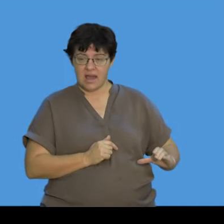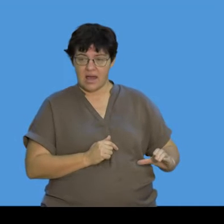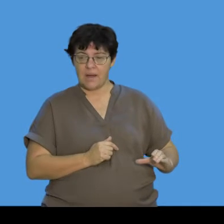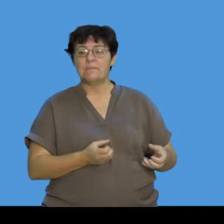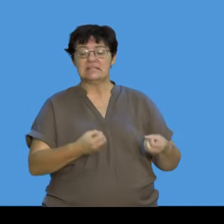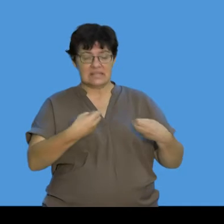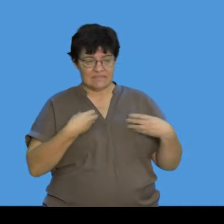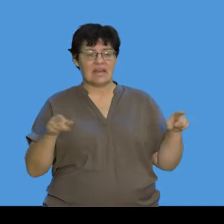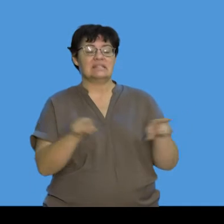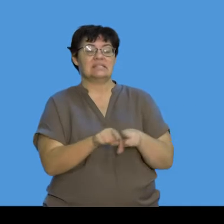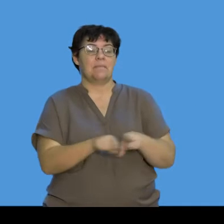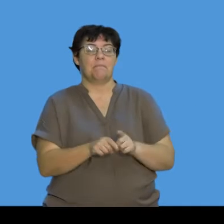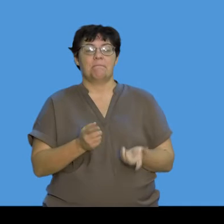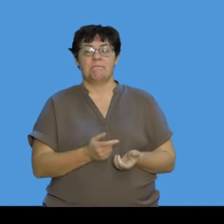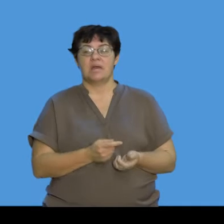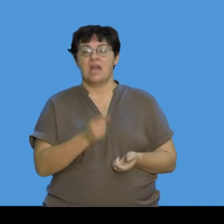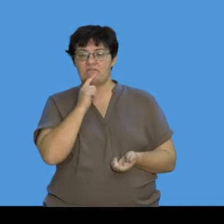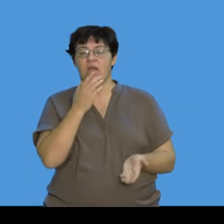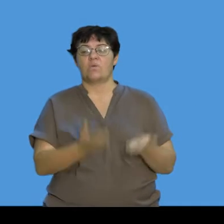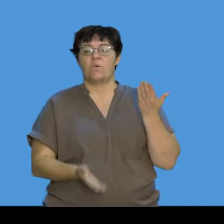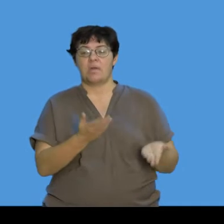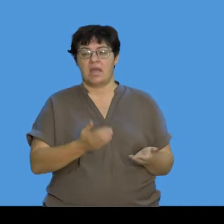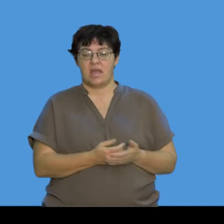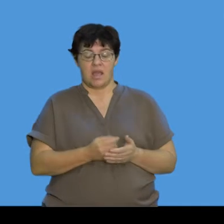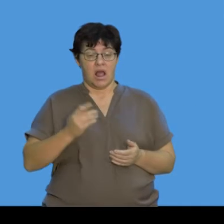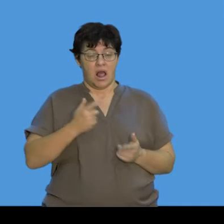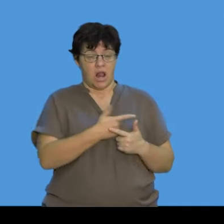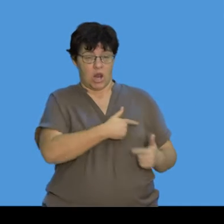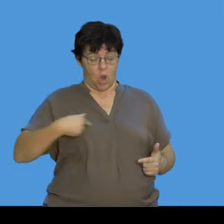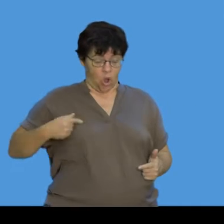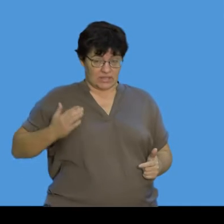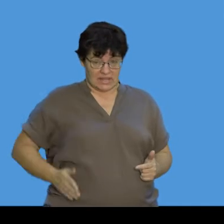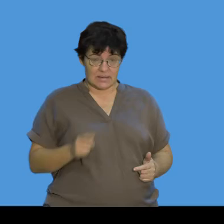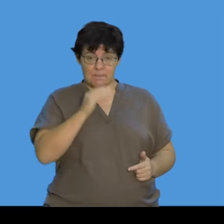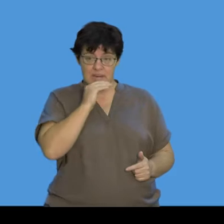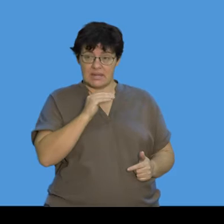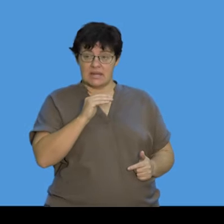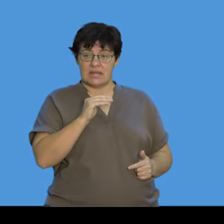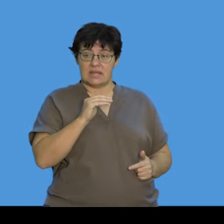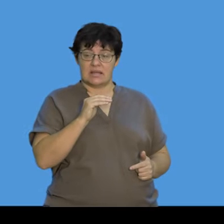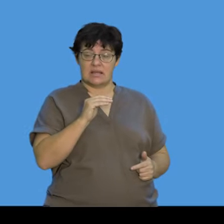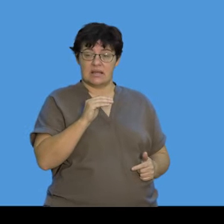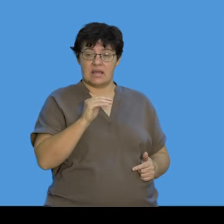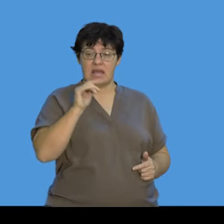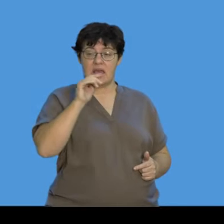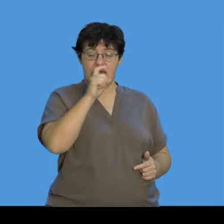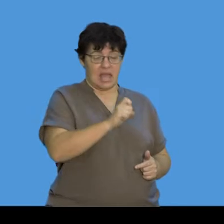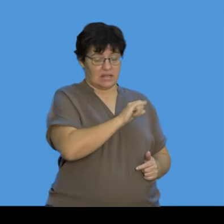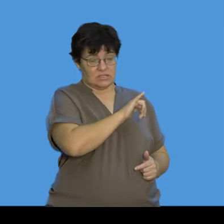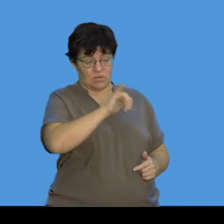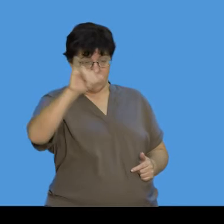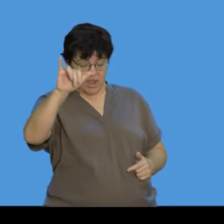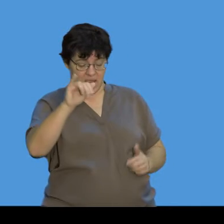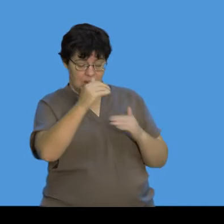me the same ratio if I compare the longest side, which is 8, and that's XY for the